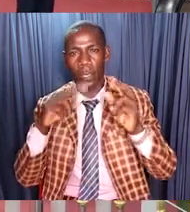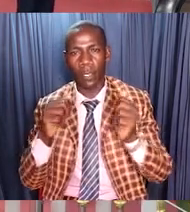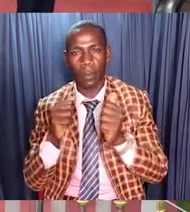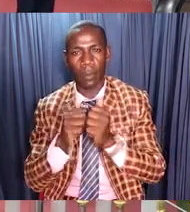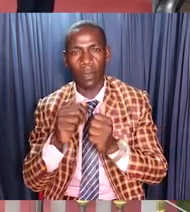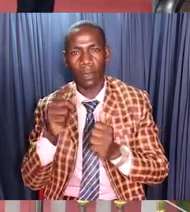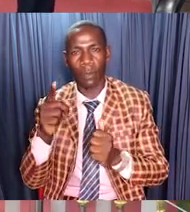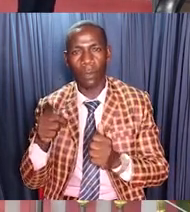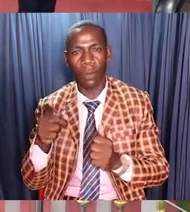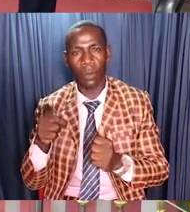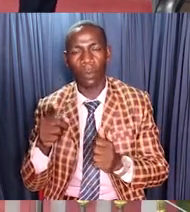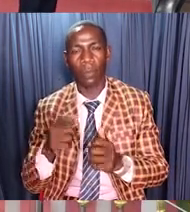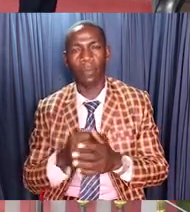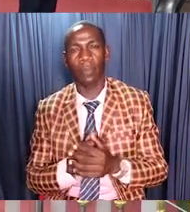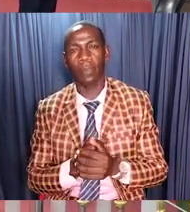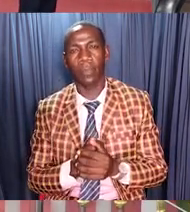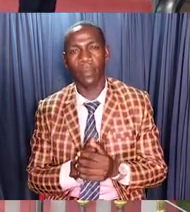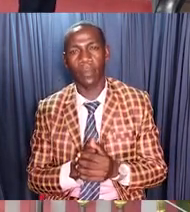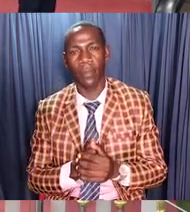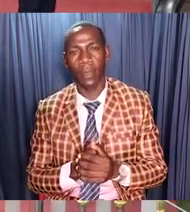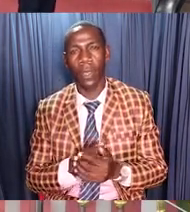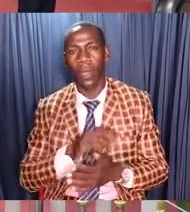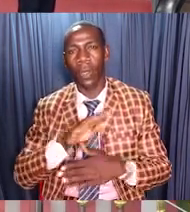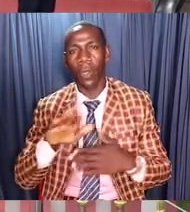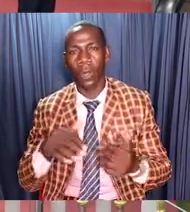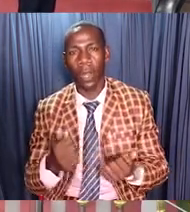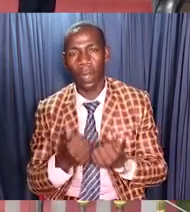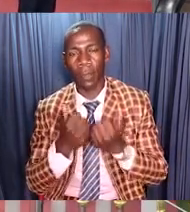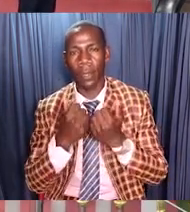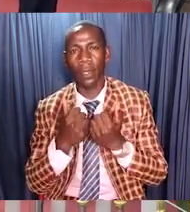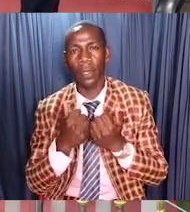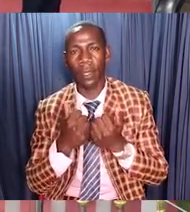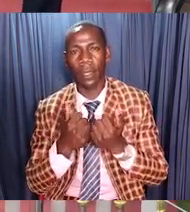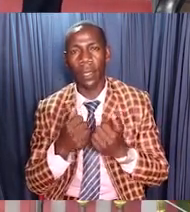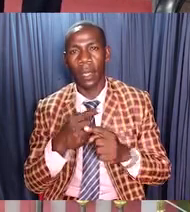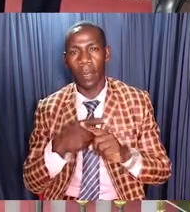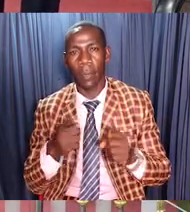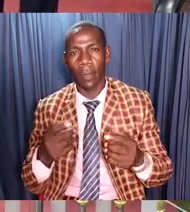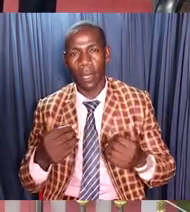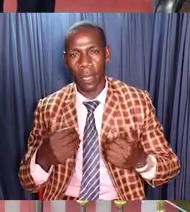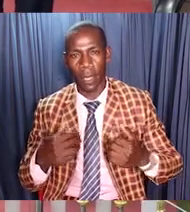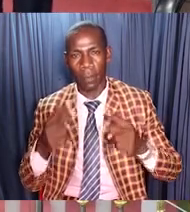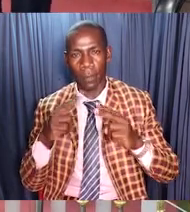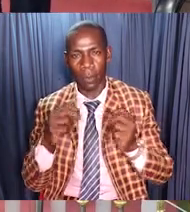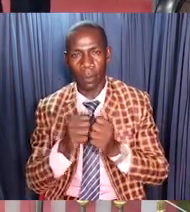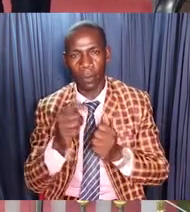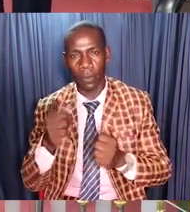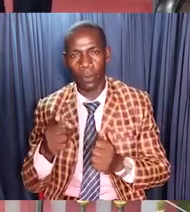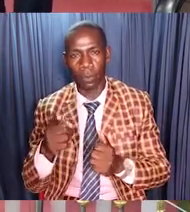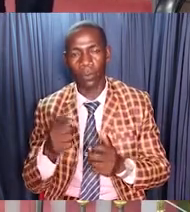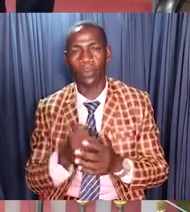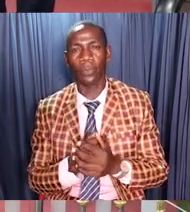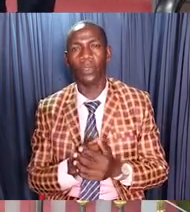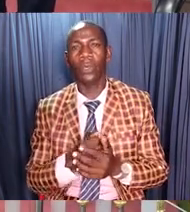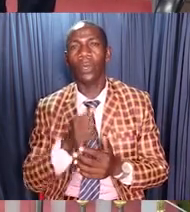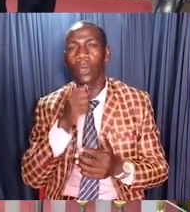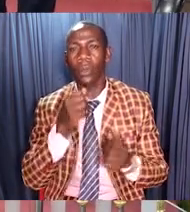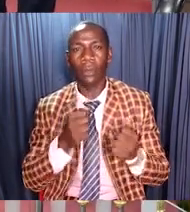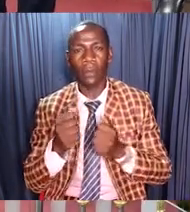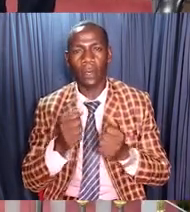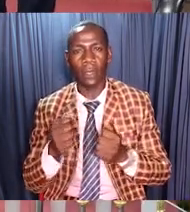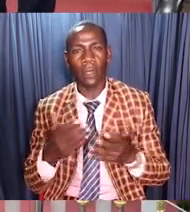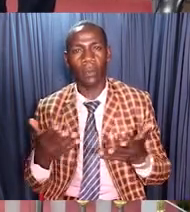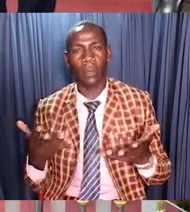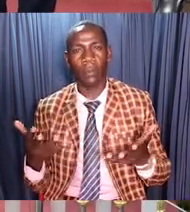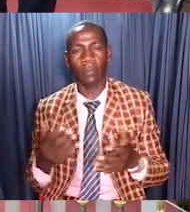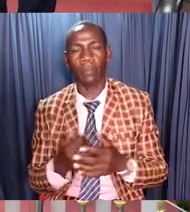told them, peace be unto you. Hayo yote yamefanyika. All this is happening. Lakini amani iwe kwenu. But peace be unto you. Usiwe na vita na mtu. Don't